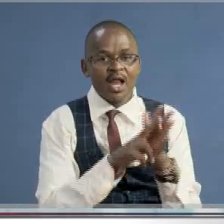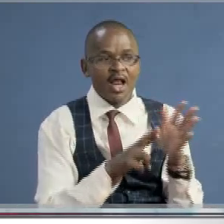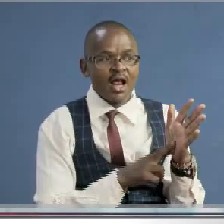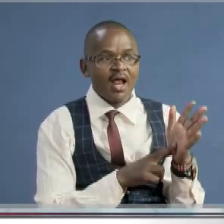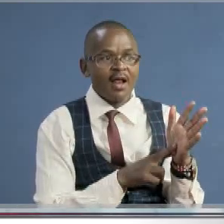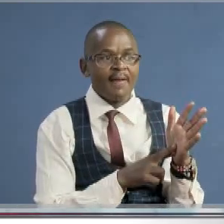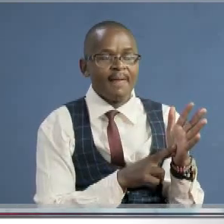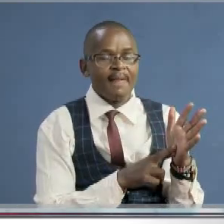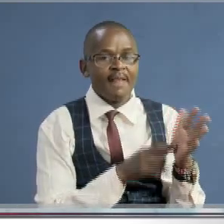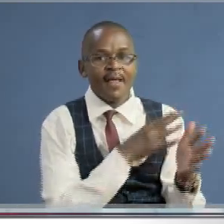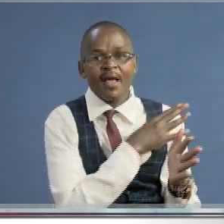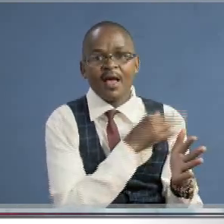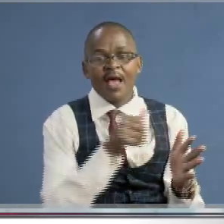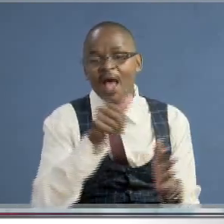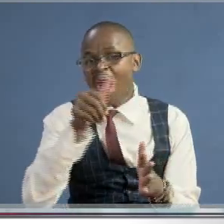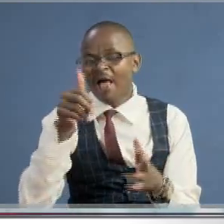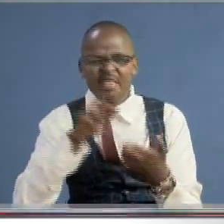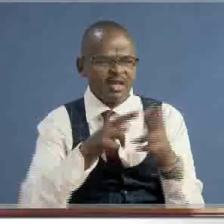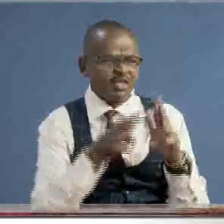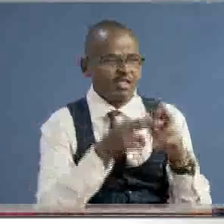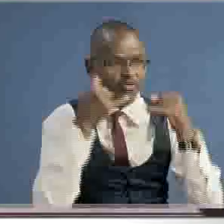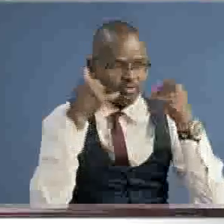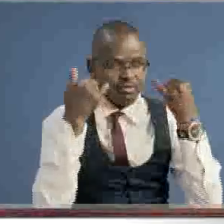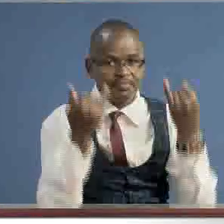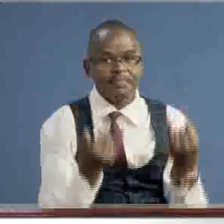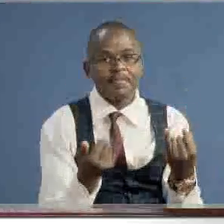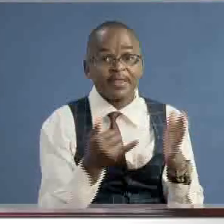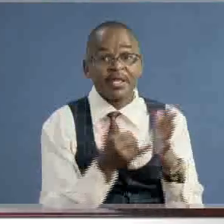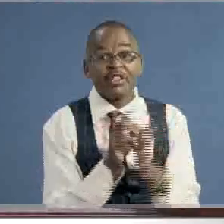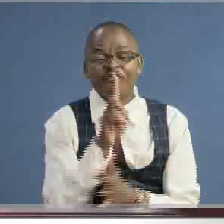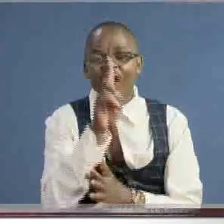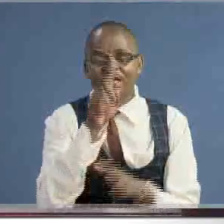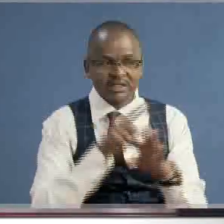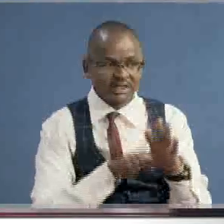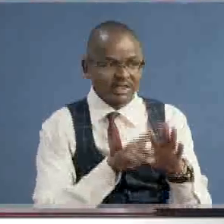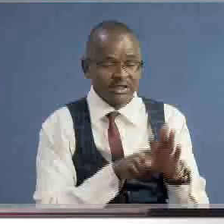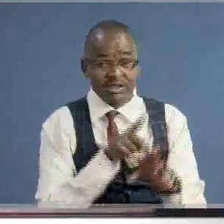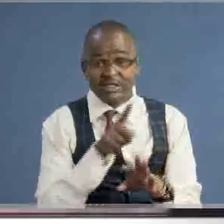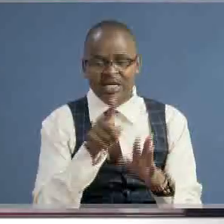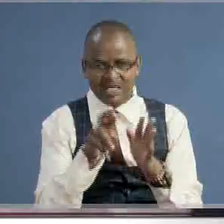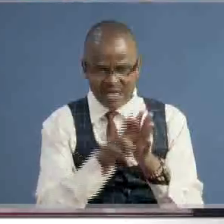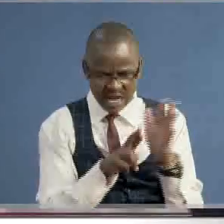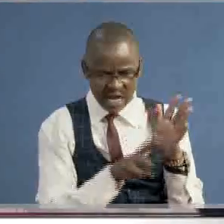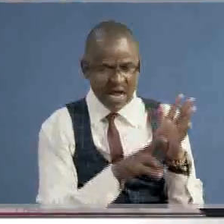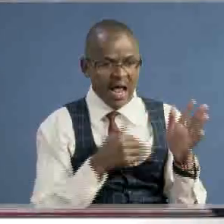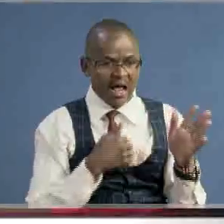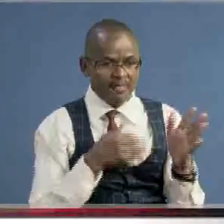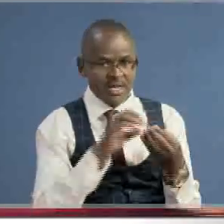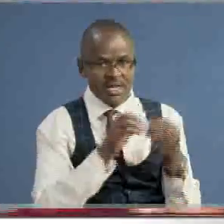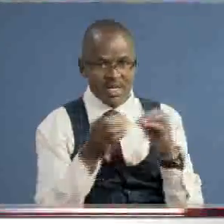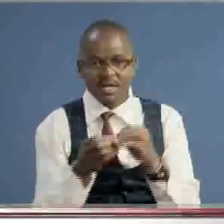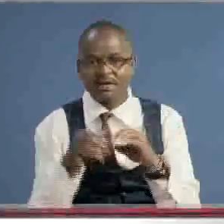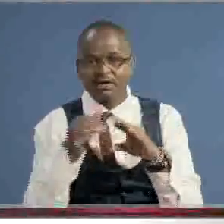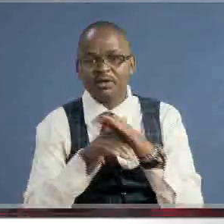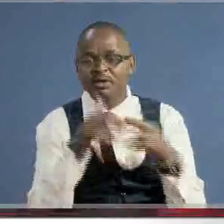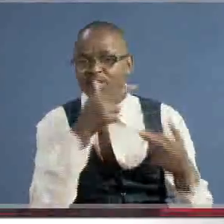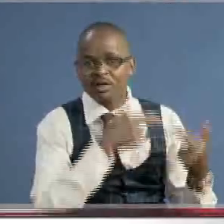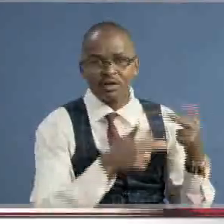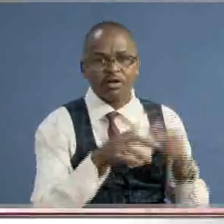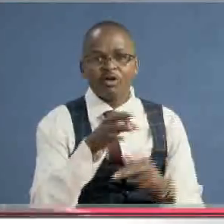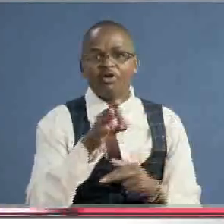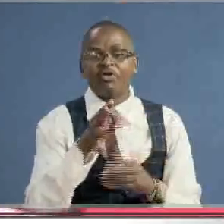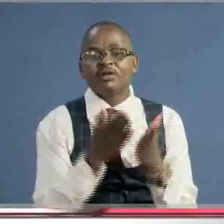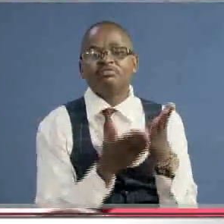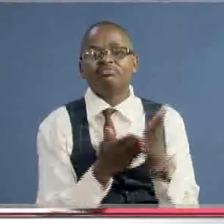records rather and other related information it is the first time that such a record has been created in the history of